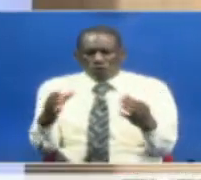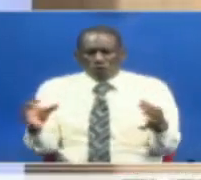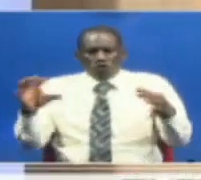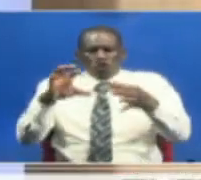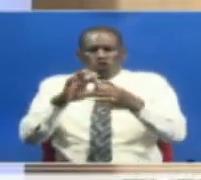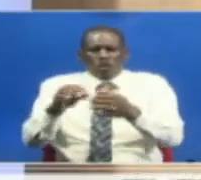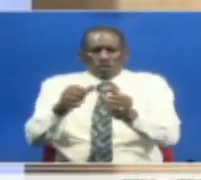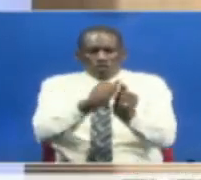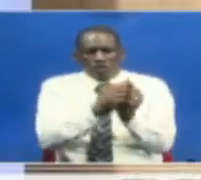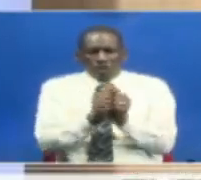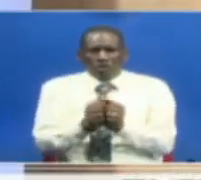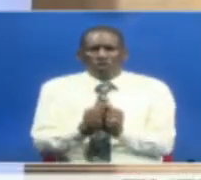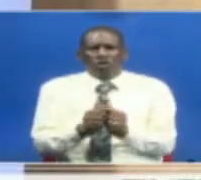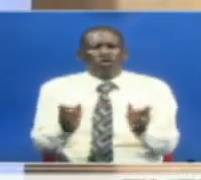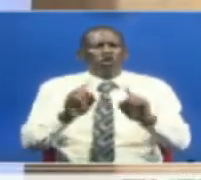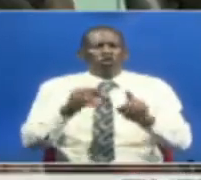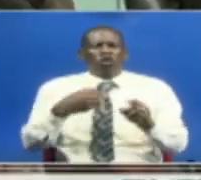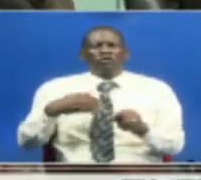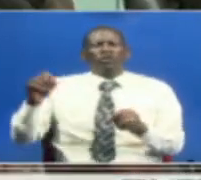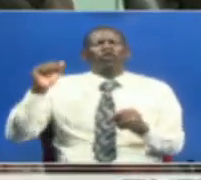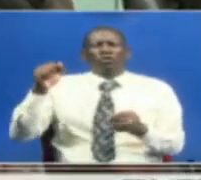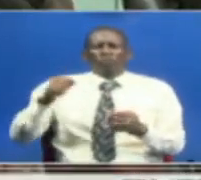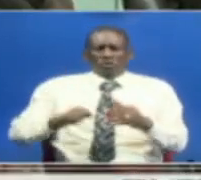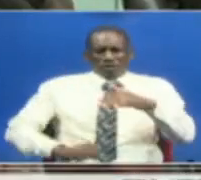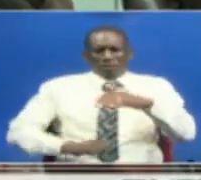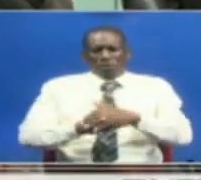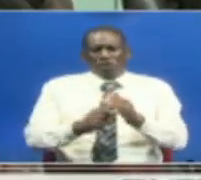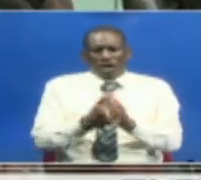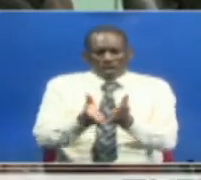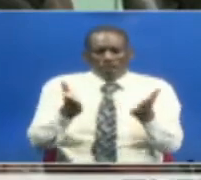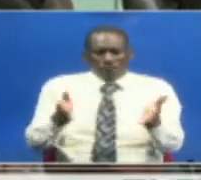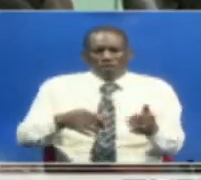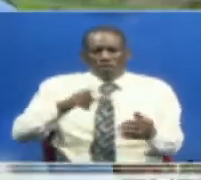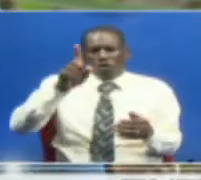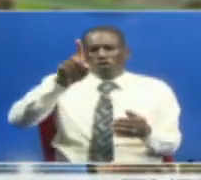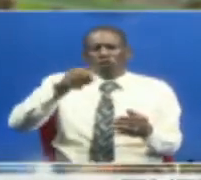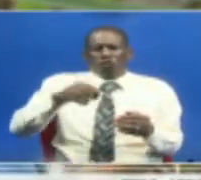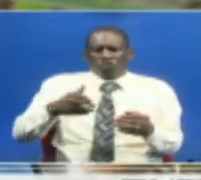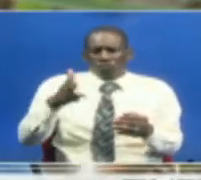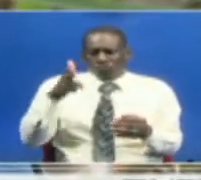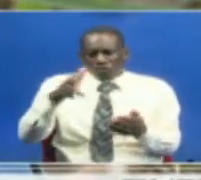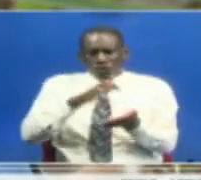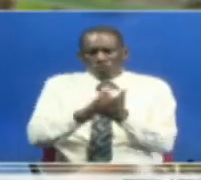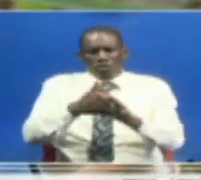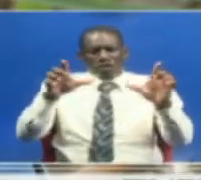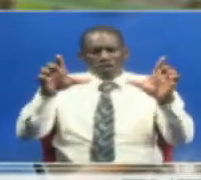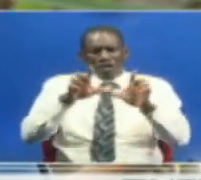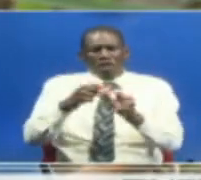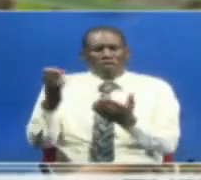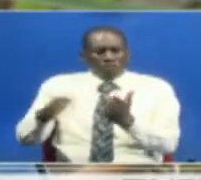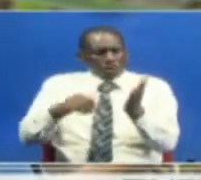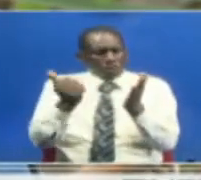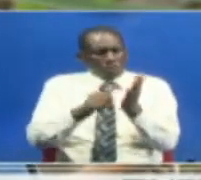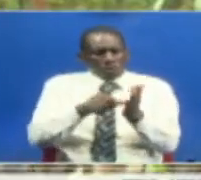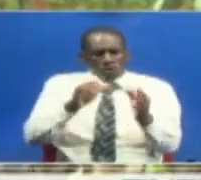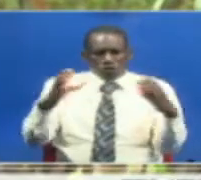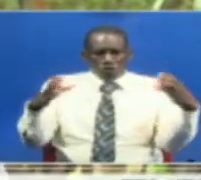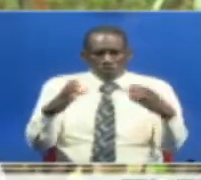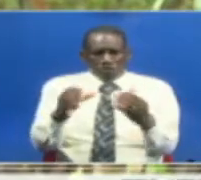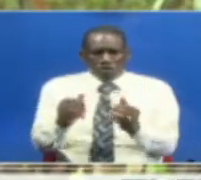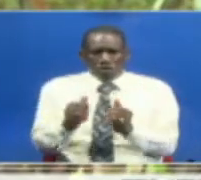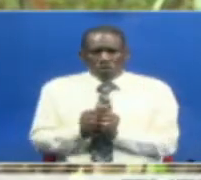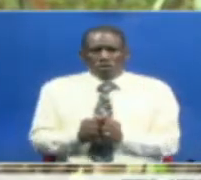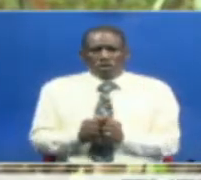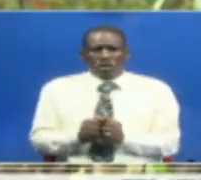together. Lack of political goodwill and the availability of illegal guns continue to wreak havoc amongst these communities, with